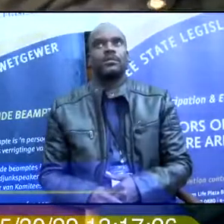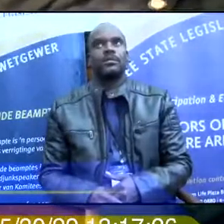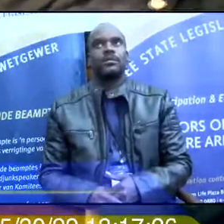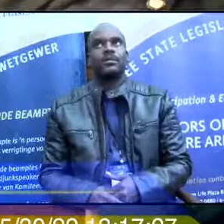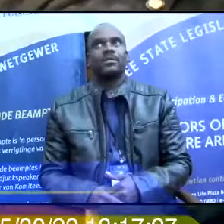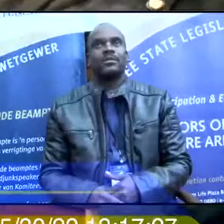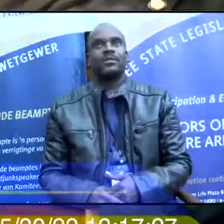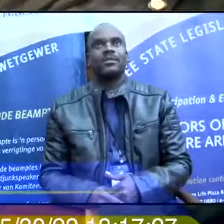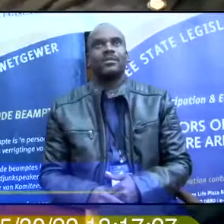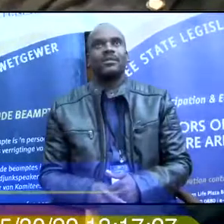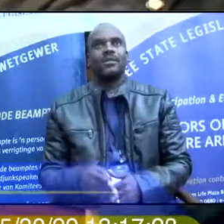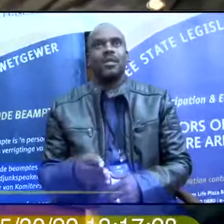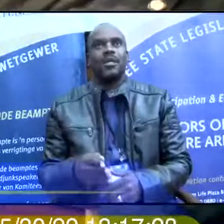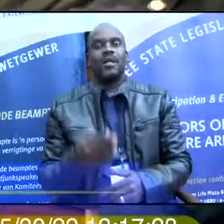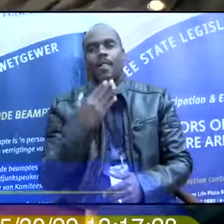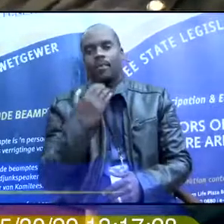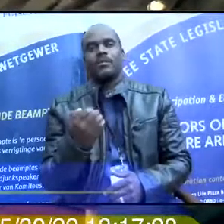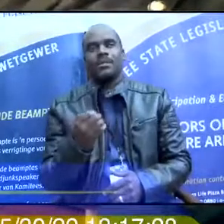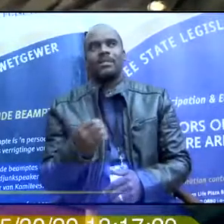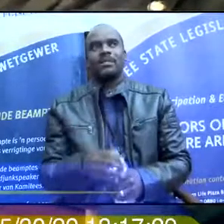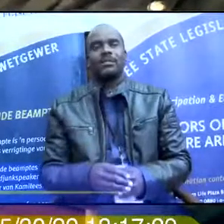please be responsive